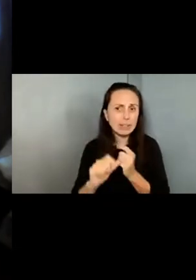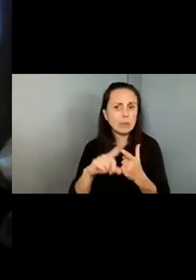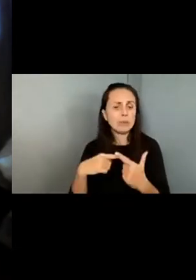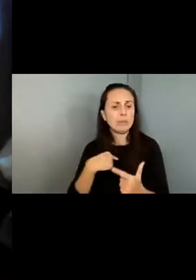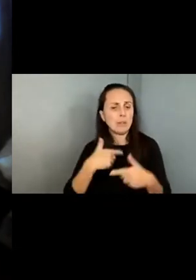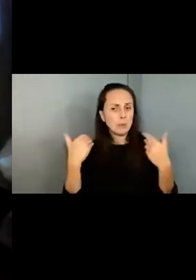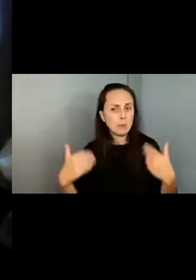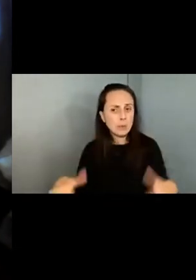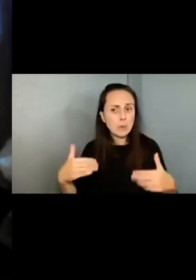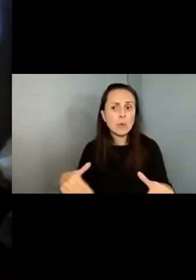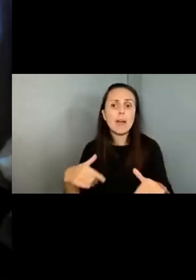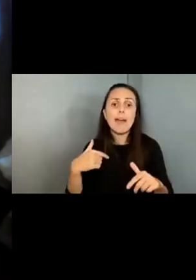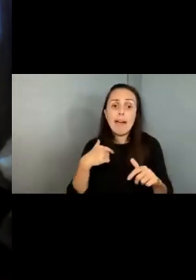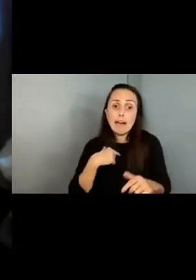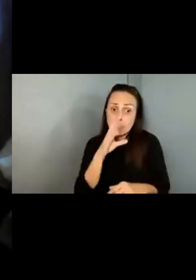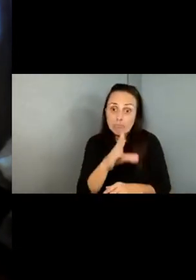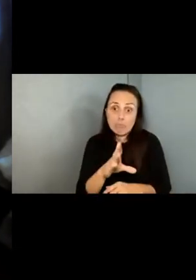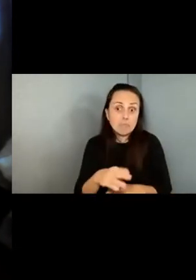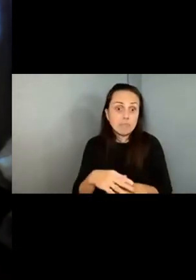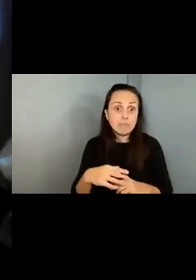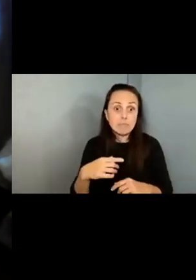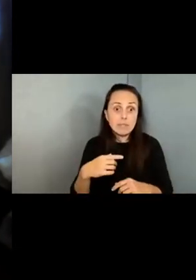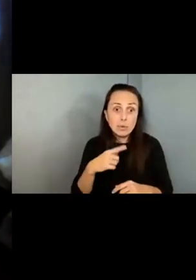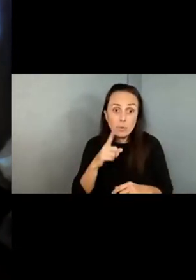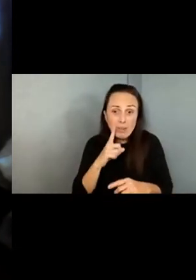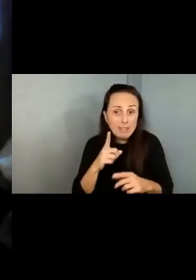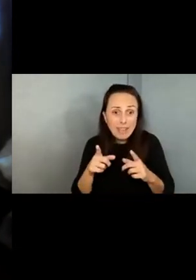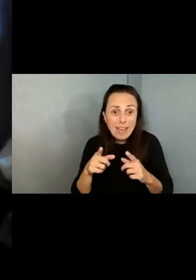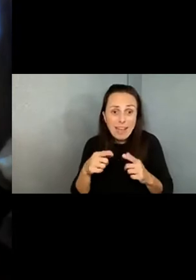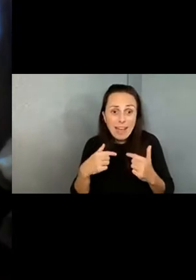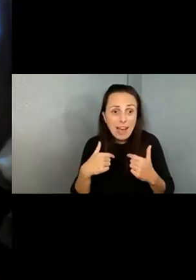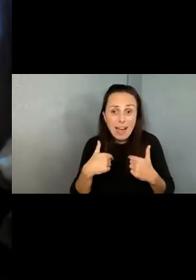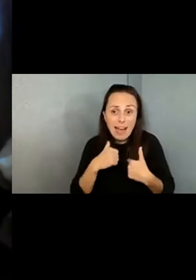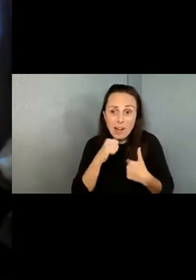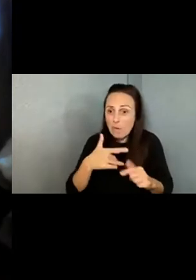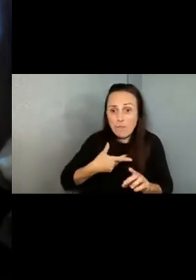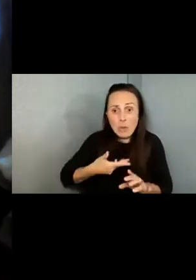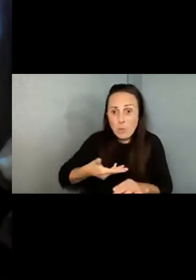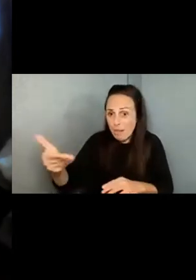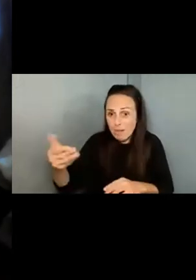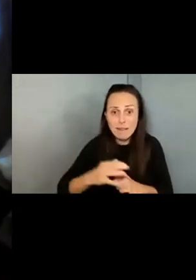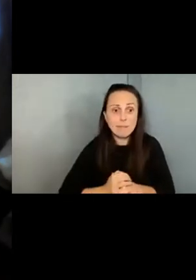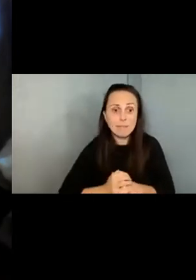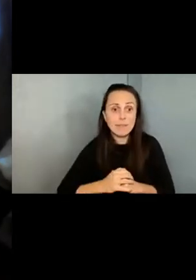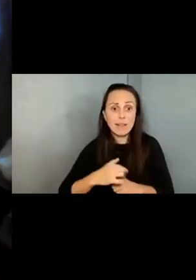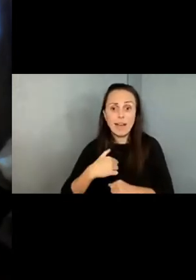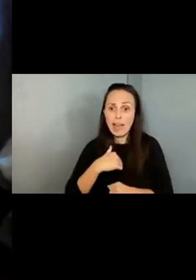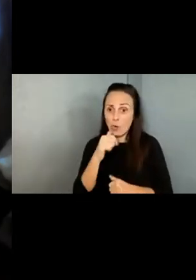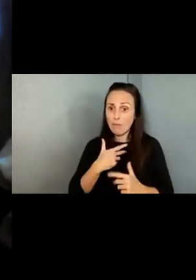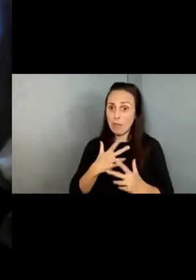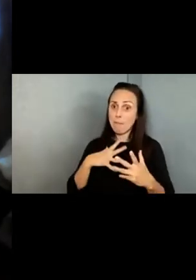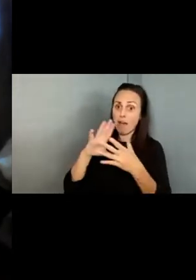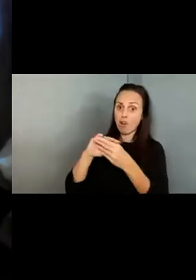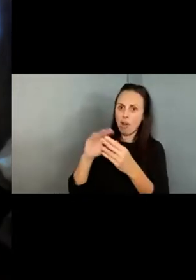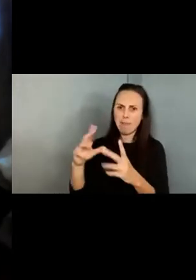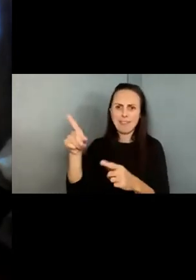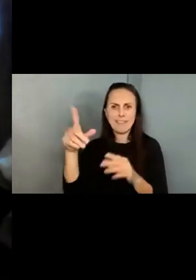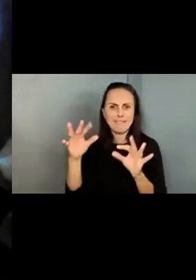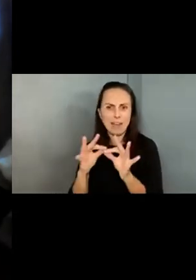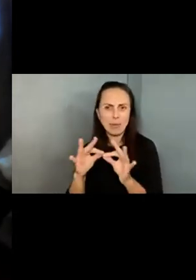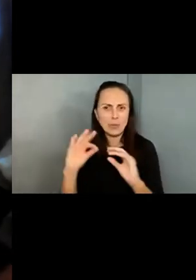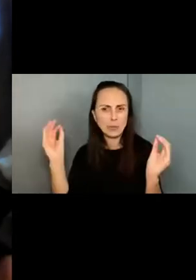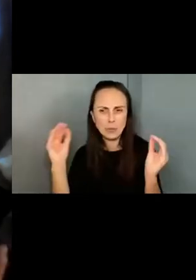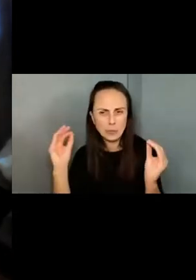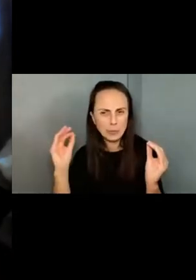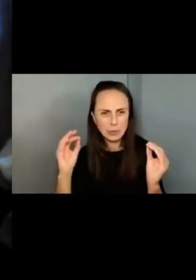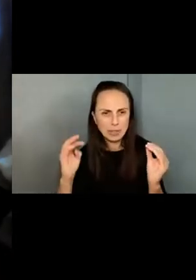And I would tell you that as a disabled person, the effect is the same. I don't feel welcome or that my contributions are valued. But